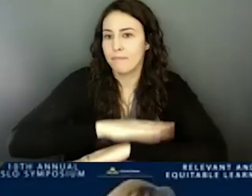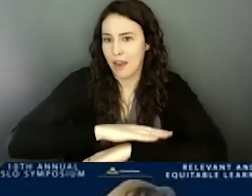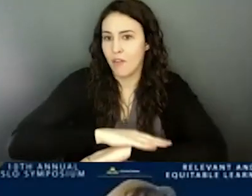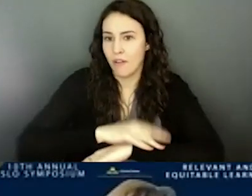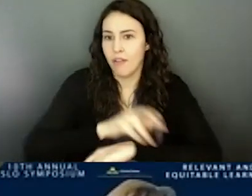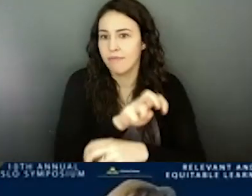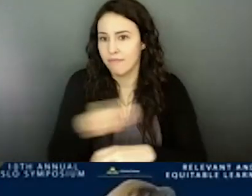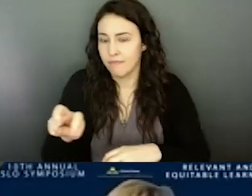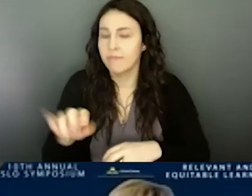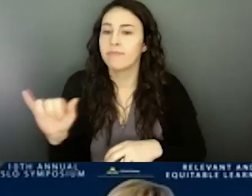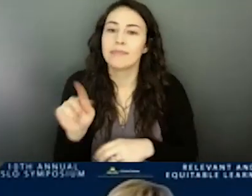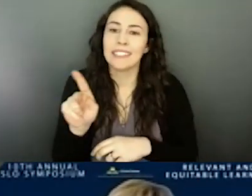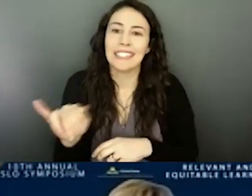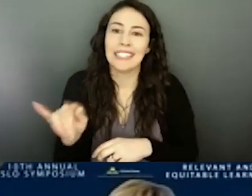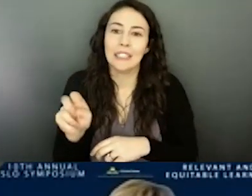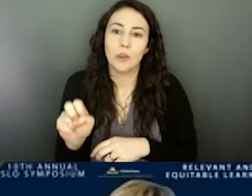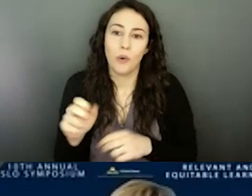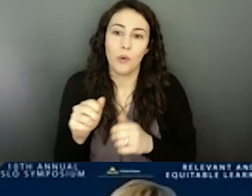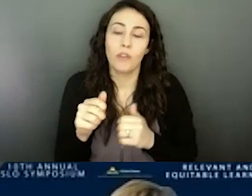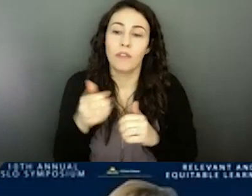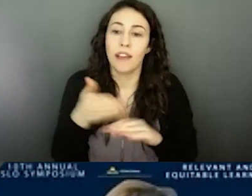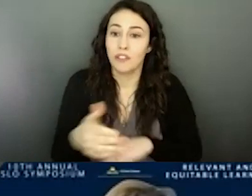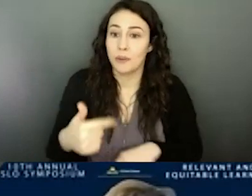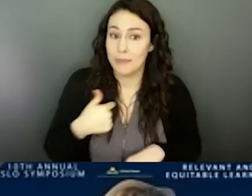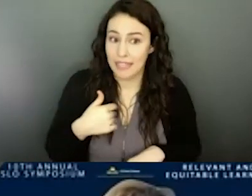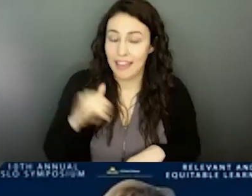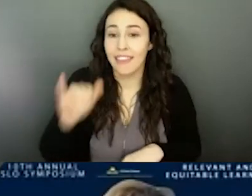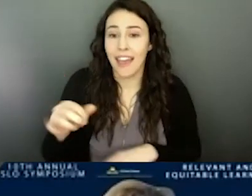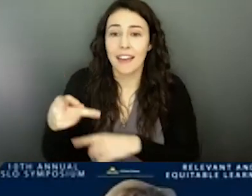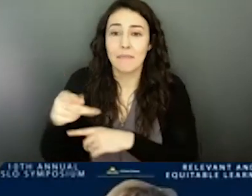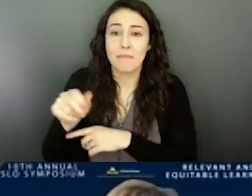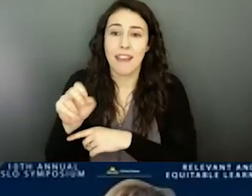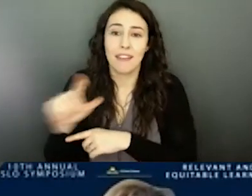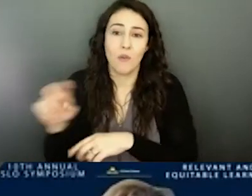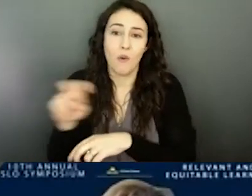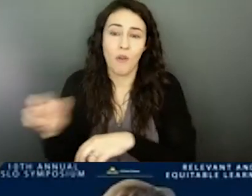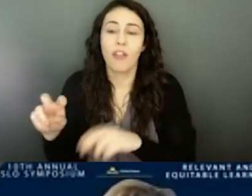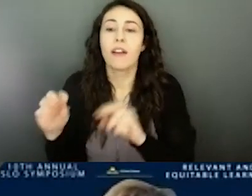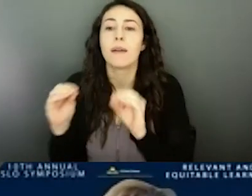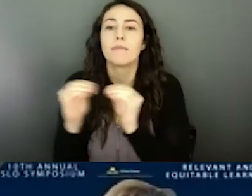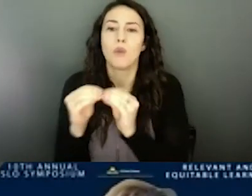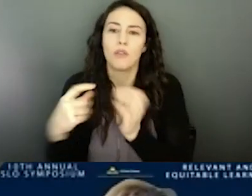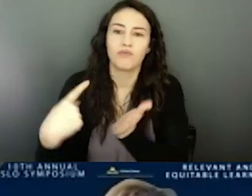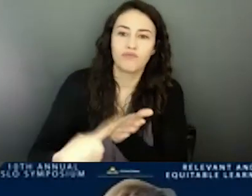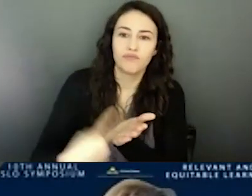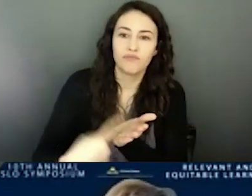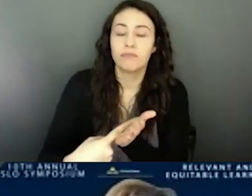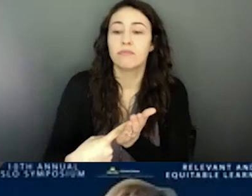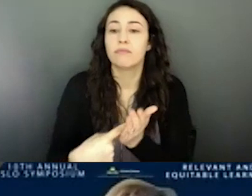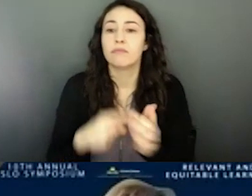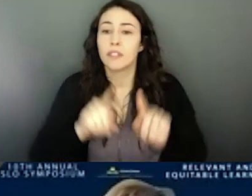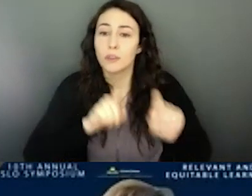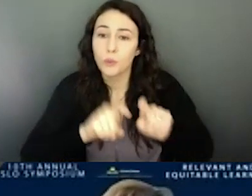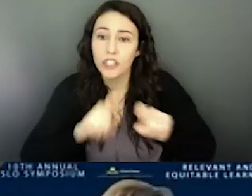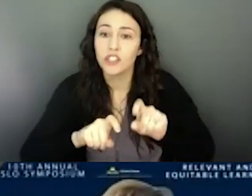following me, the open forum panel presentation will be more of a discussion. So we have some questions. I look forward